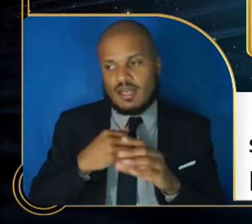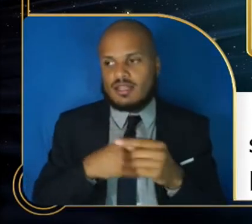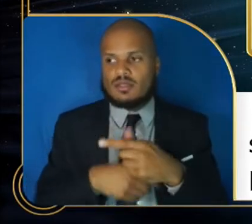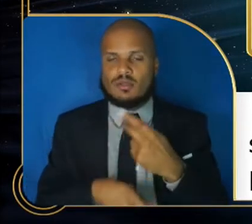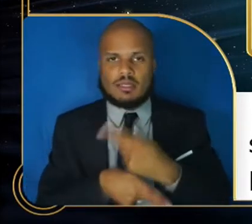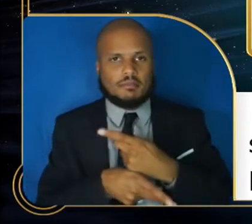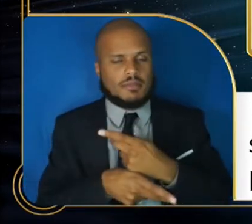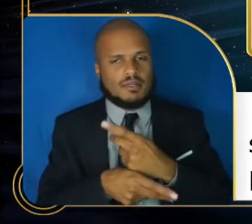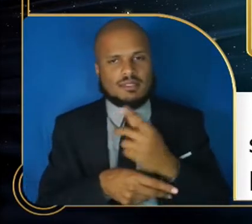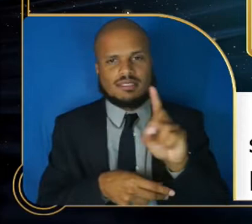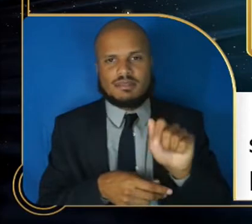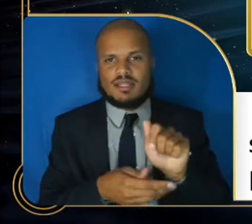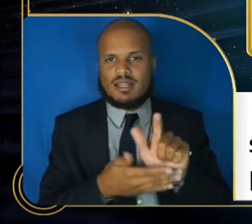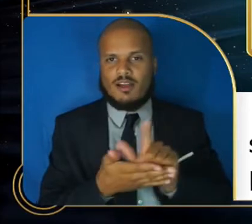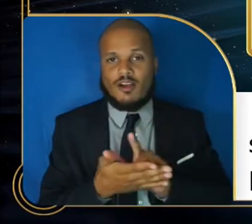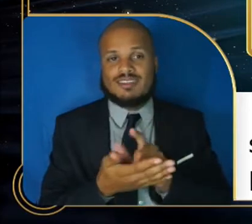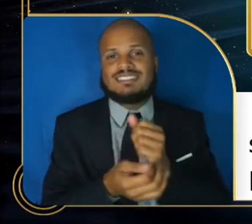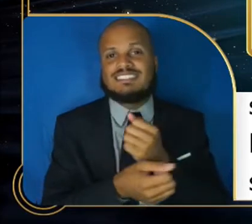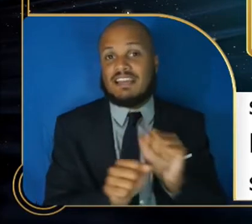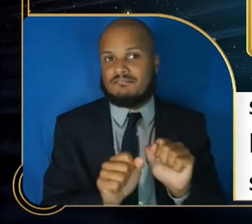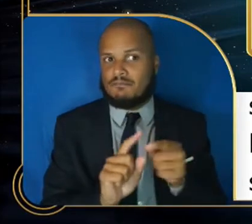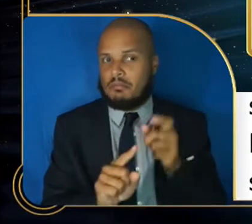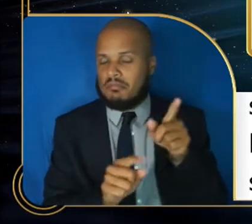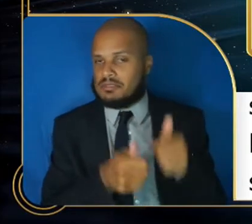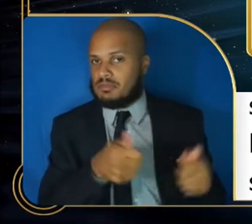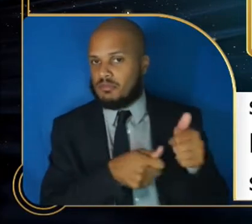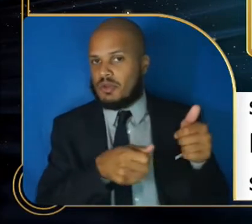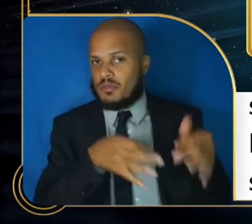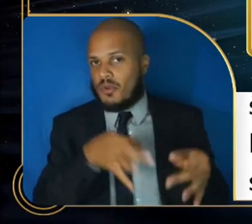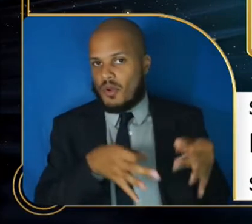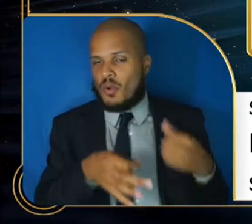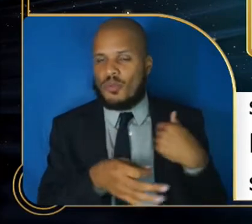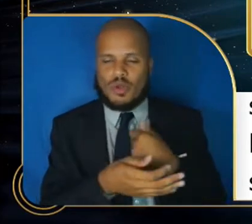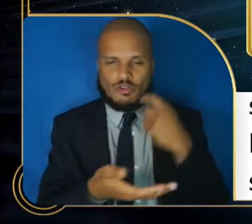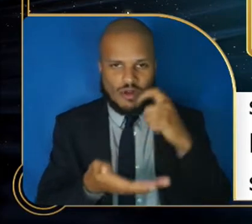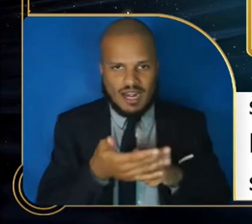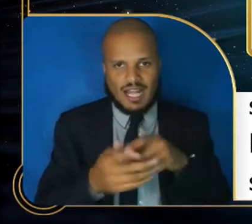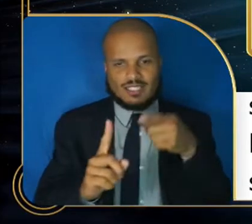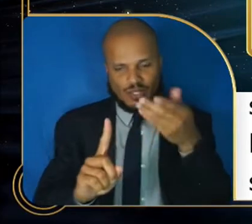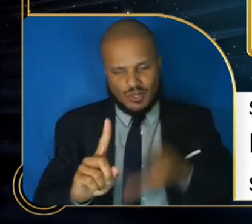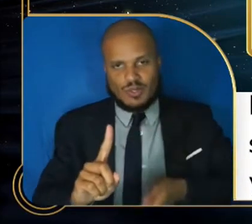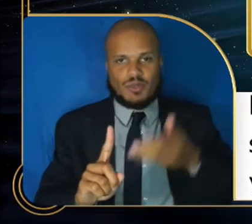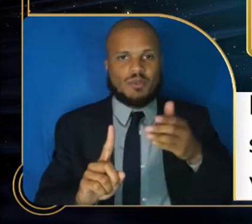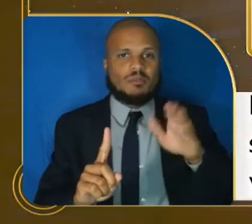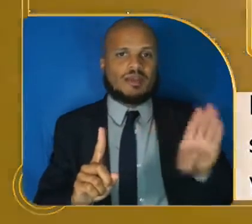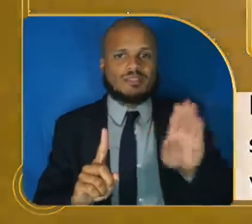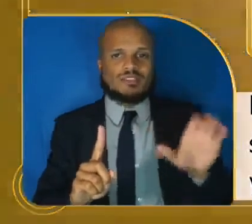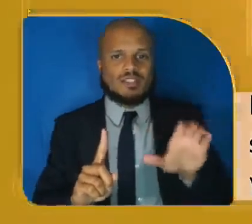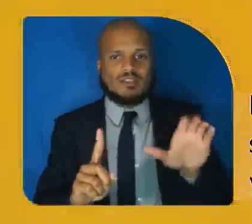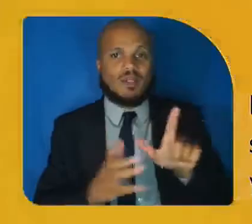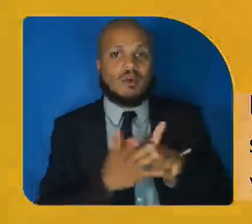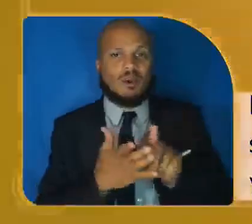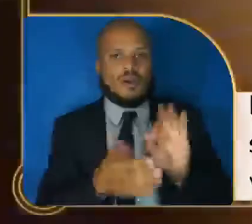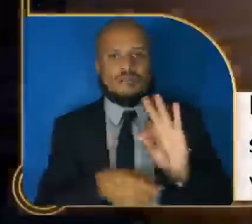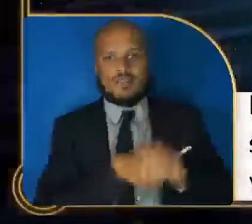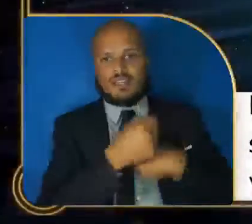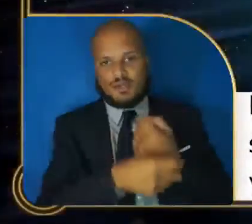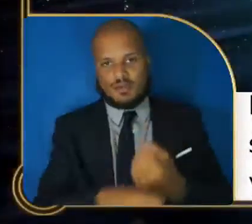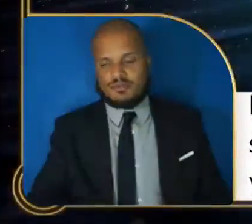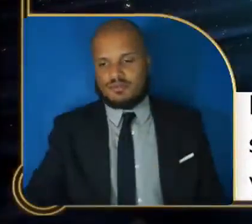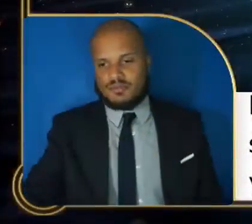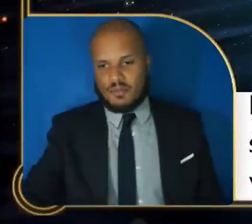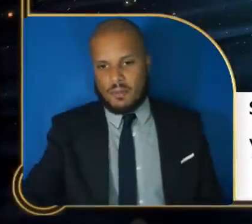so far safe from the Supreme Court, we recognize you as the Bazelon Center's Lawyer of the Year.